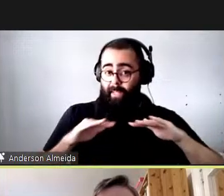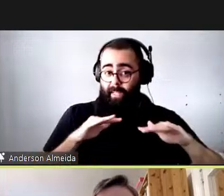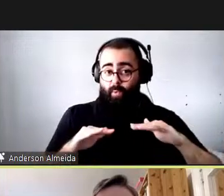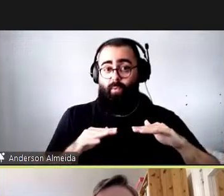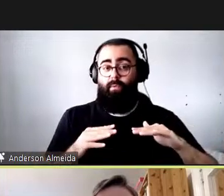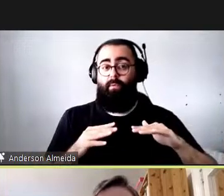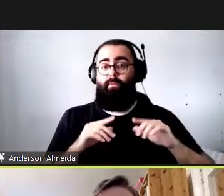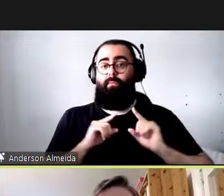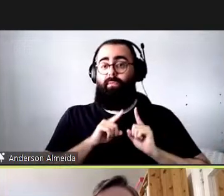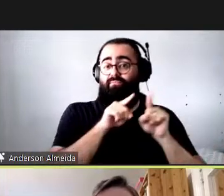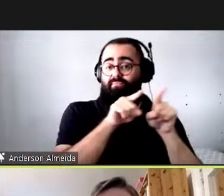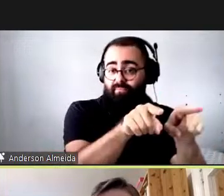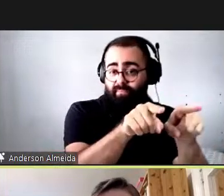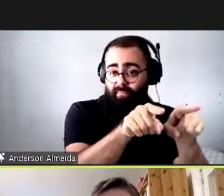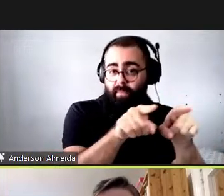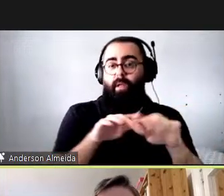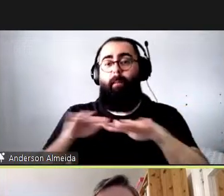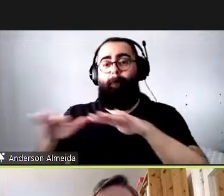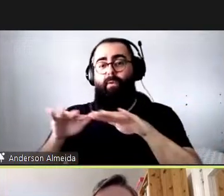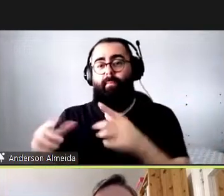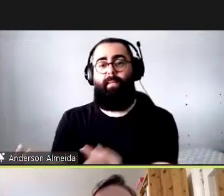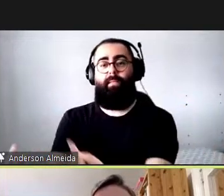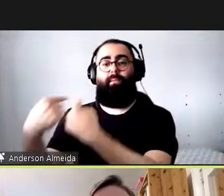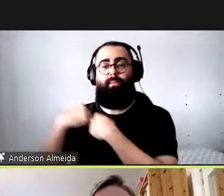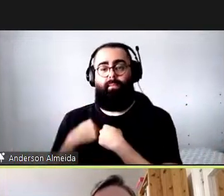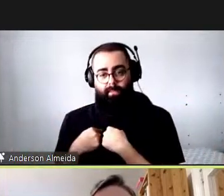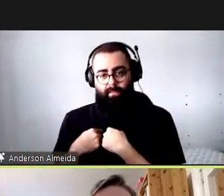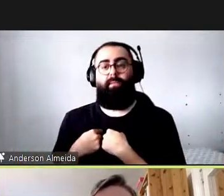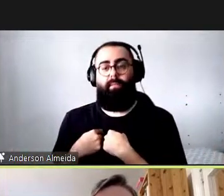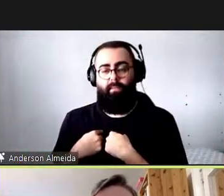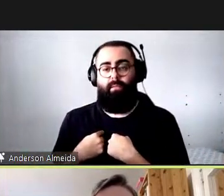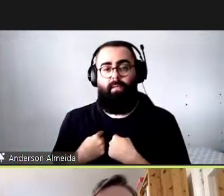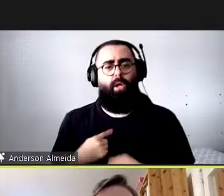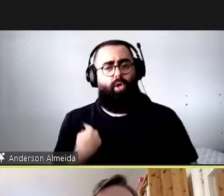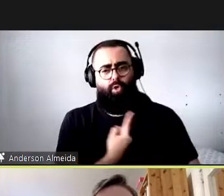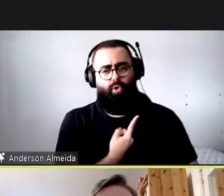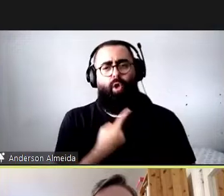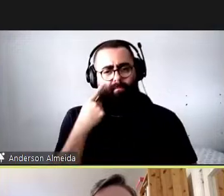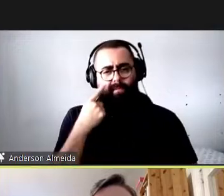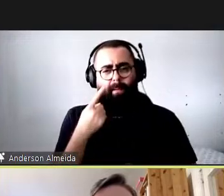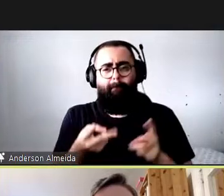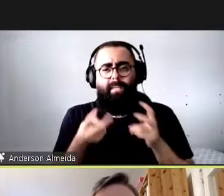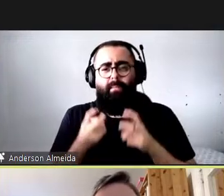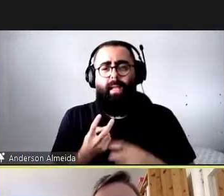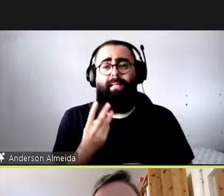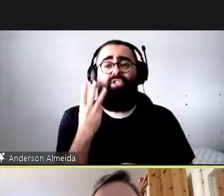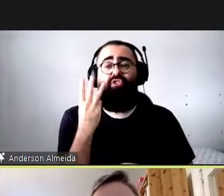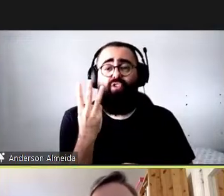And we looked at three different sign locations: